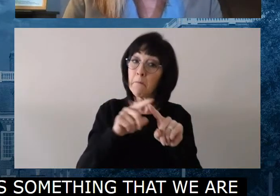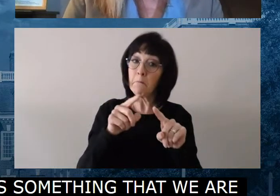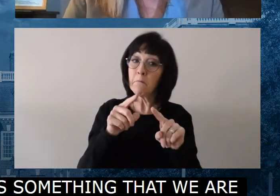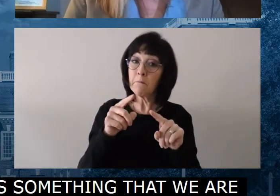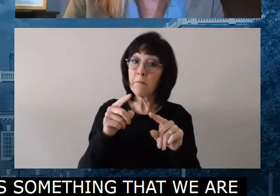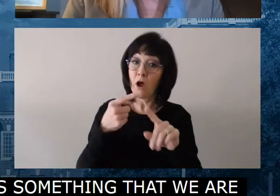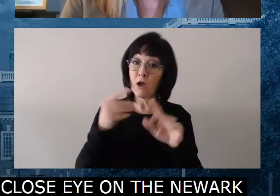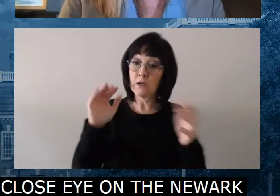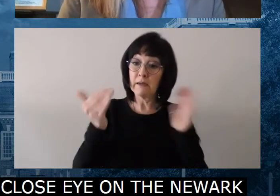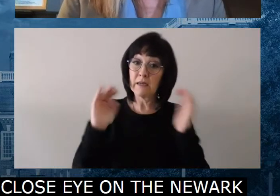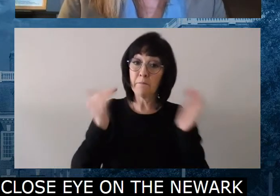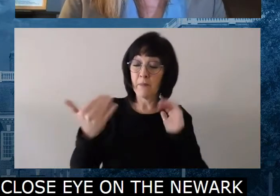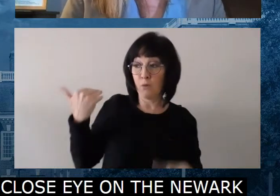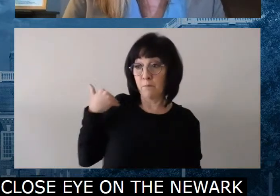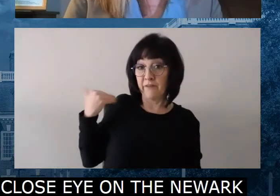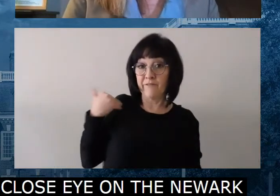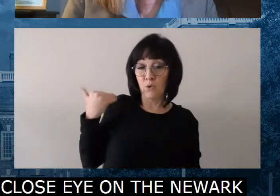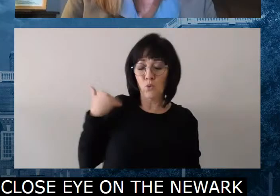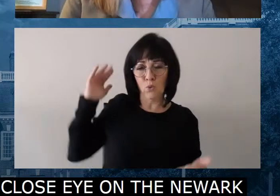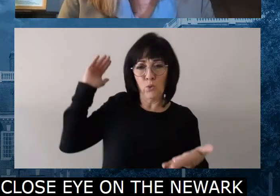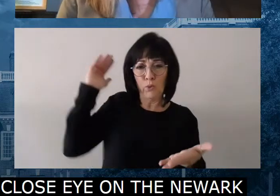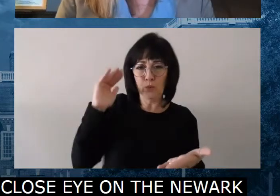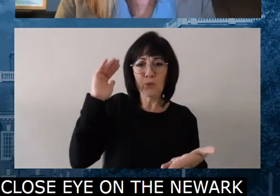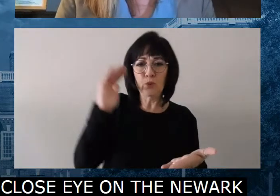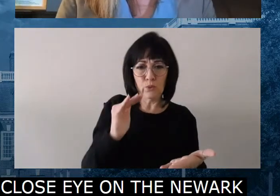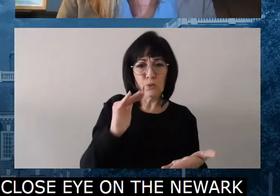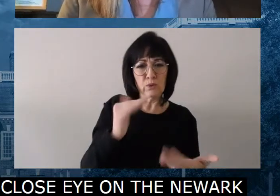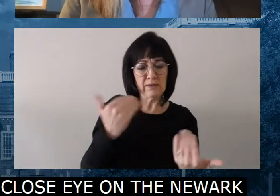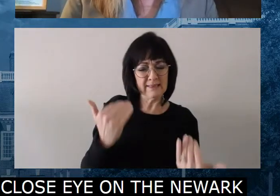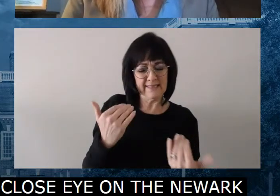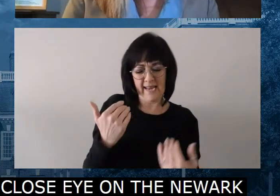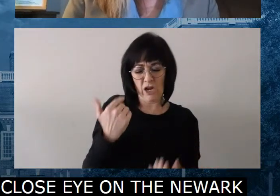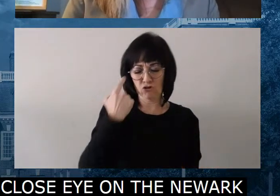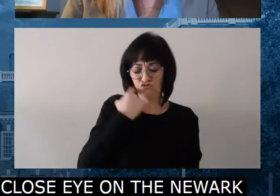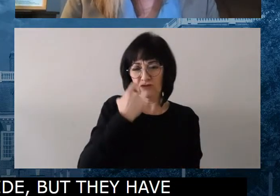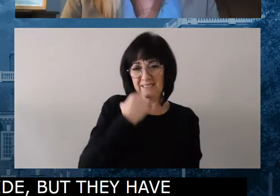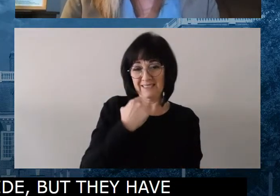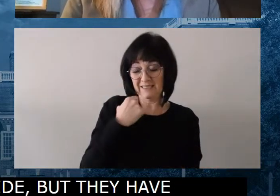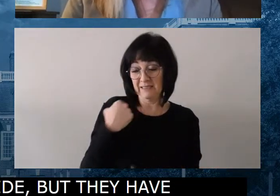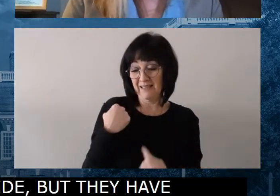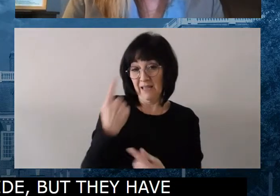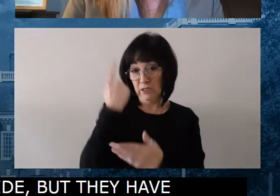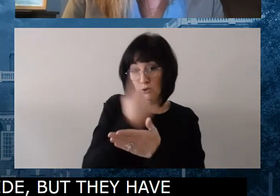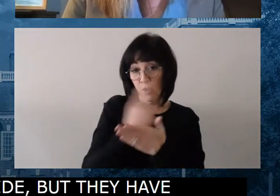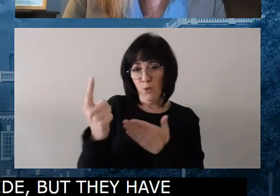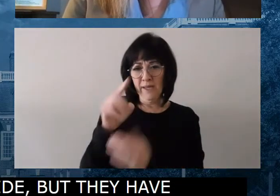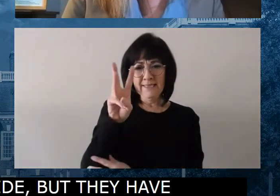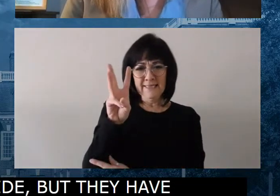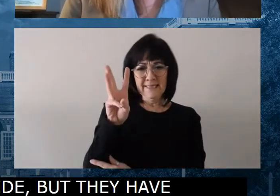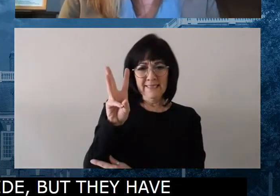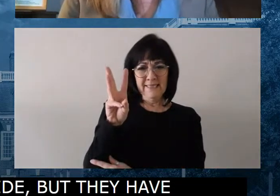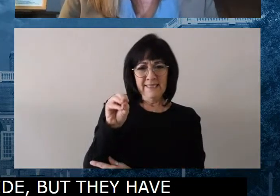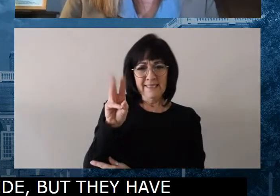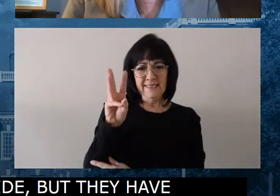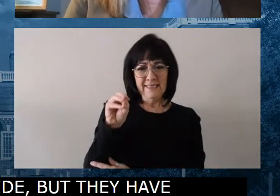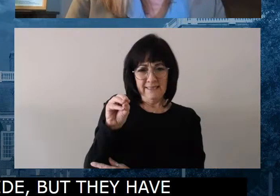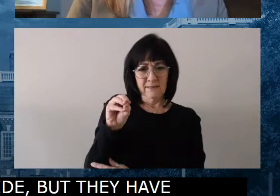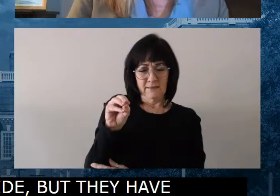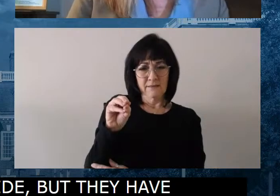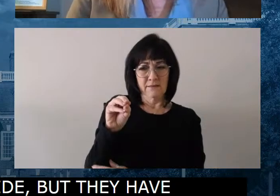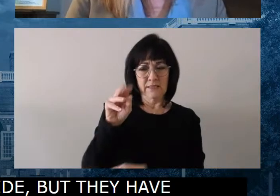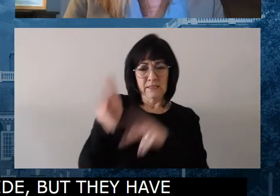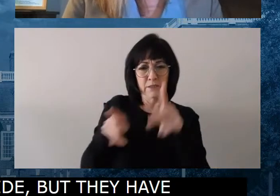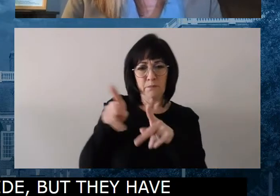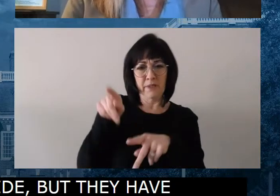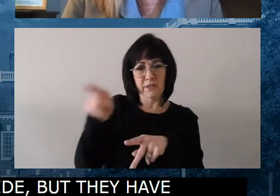had about 60 UD-related cases in the last week. So that is an improvement from